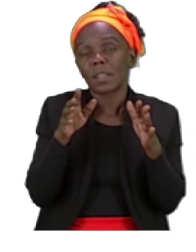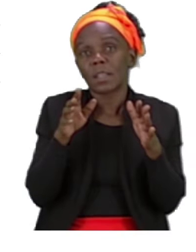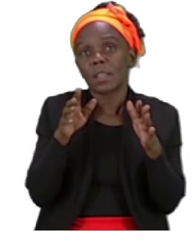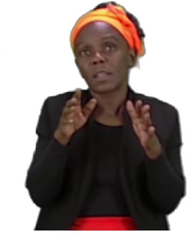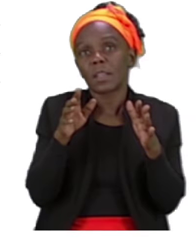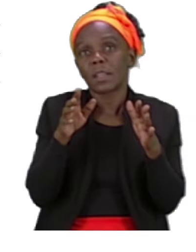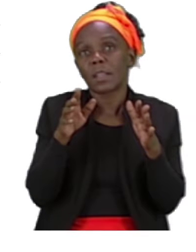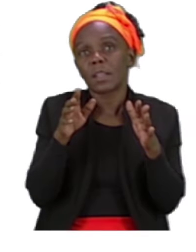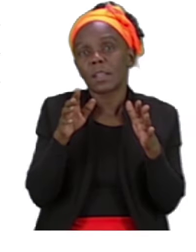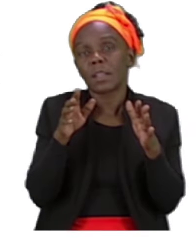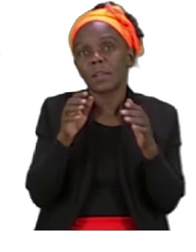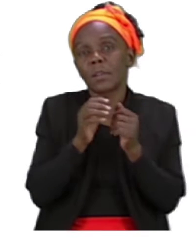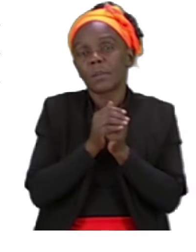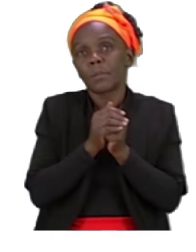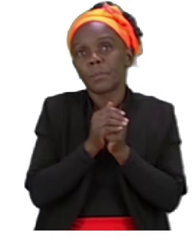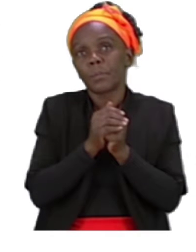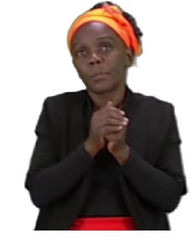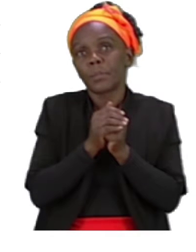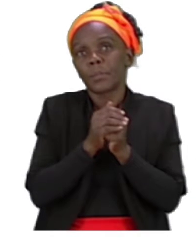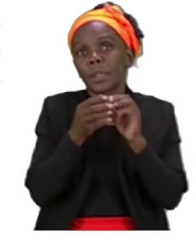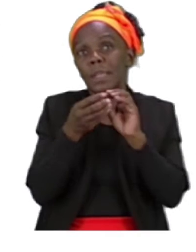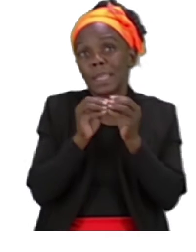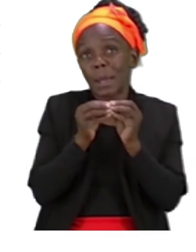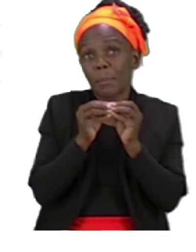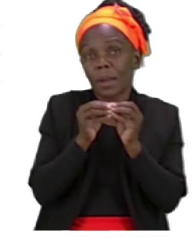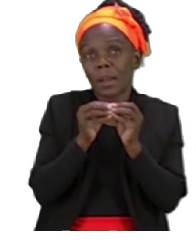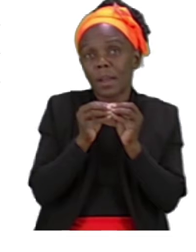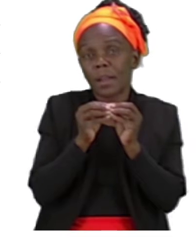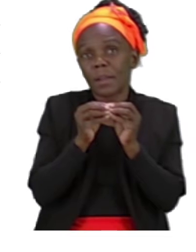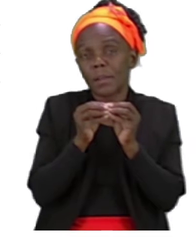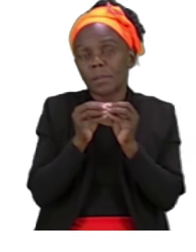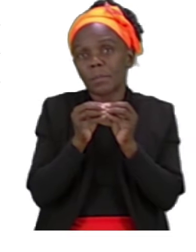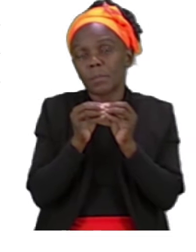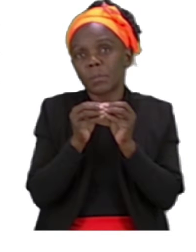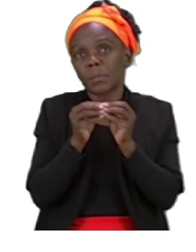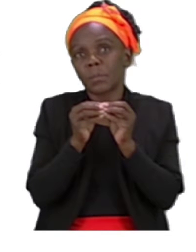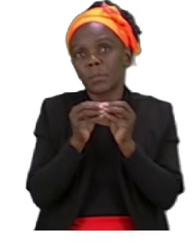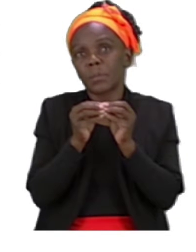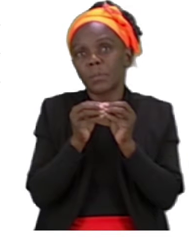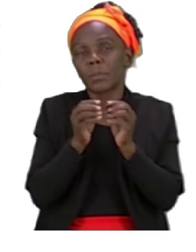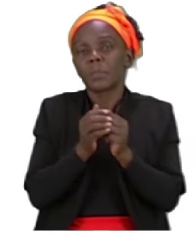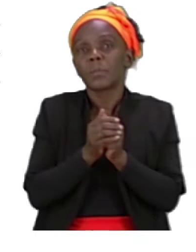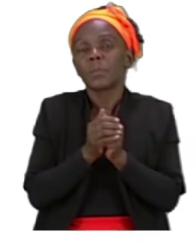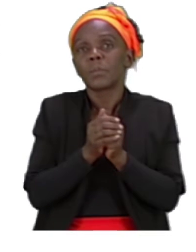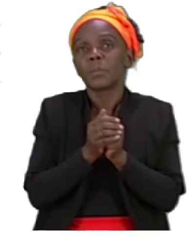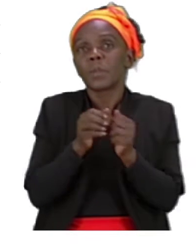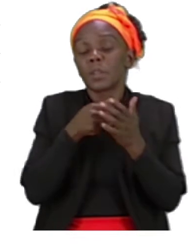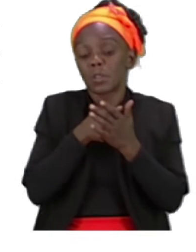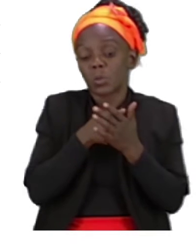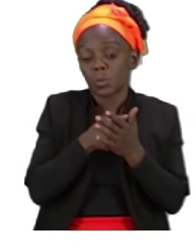the number. Now, the number must be the one that is shown on the calendar. So let us try and use